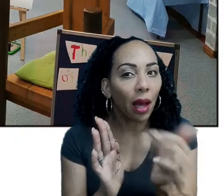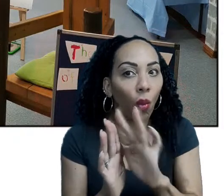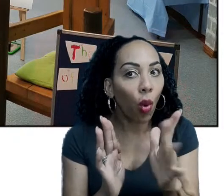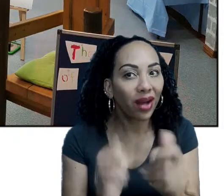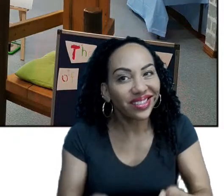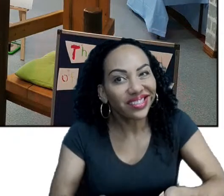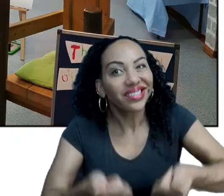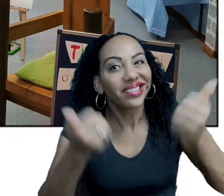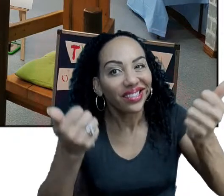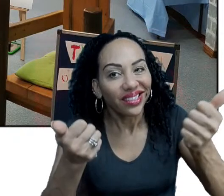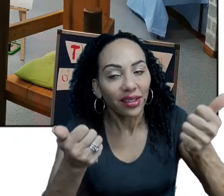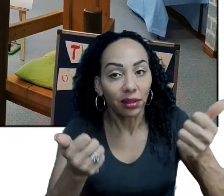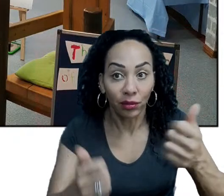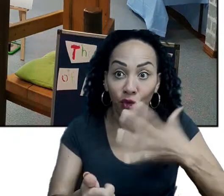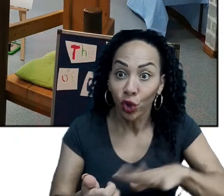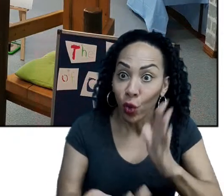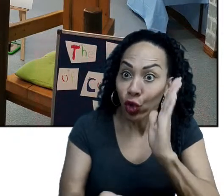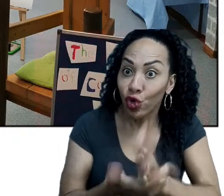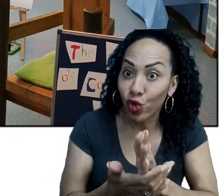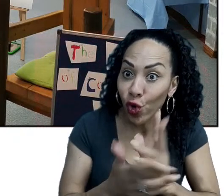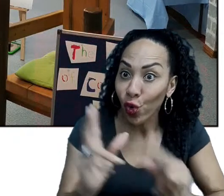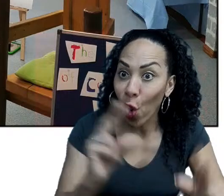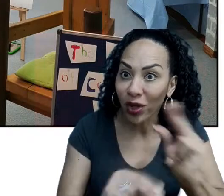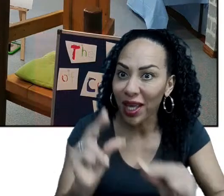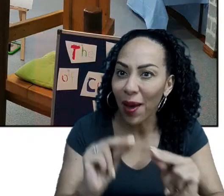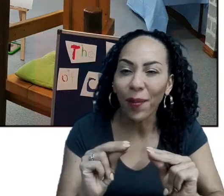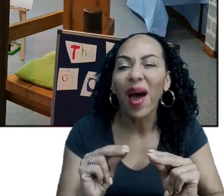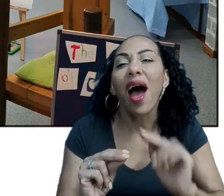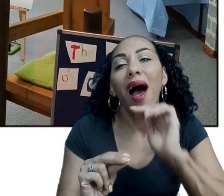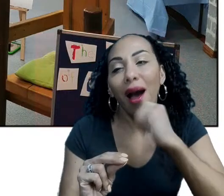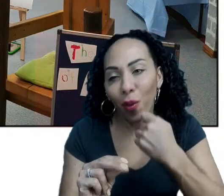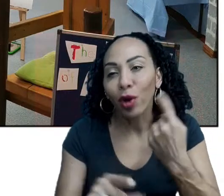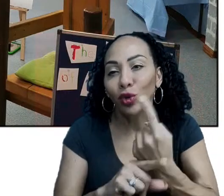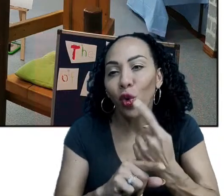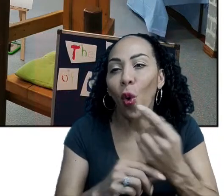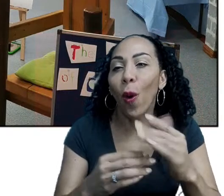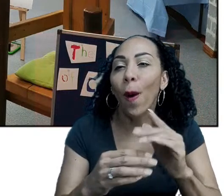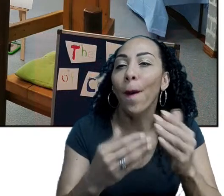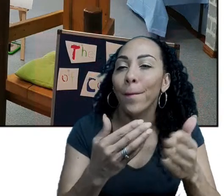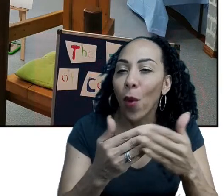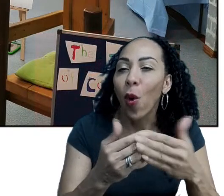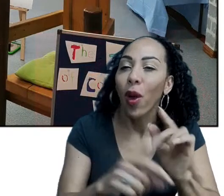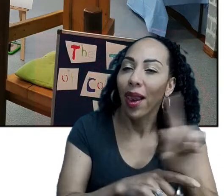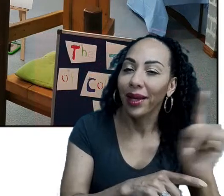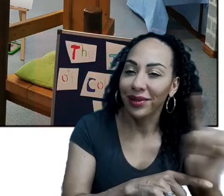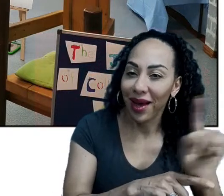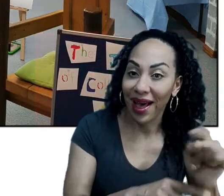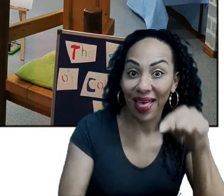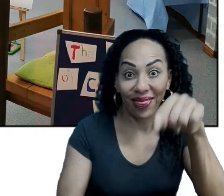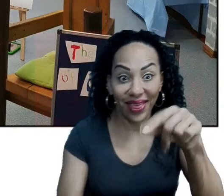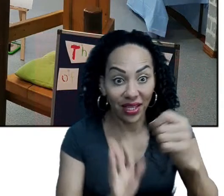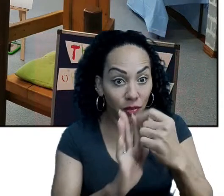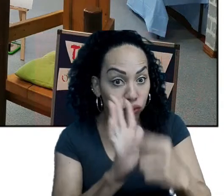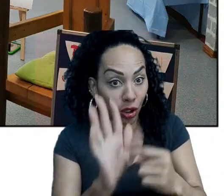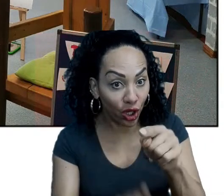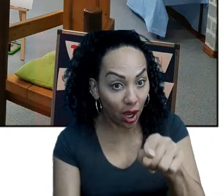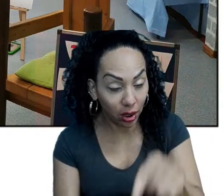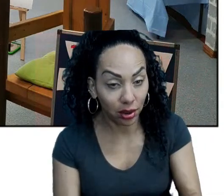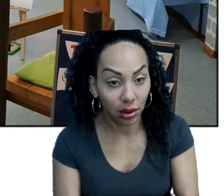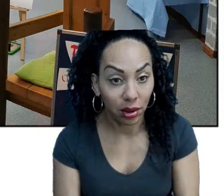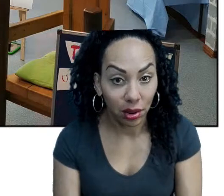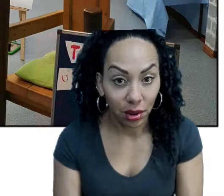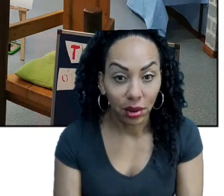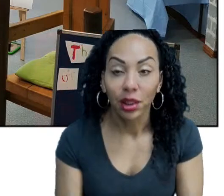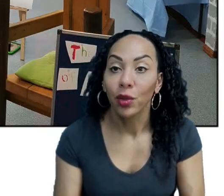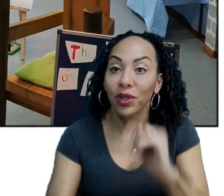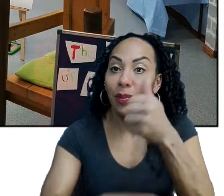out anyone. I'm not going to out anyone here. But this is a project that we did at a primary school in